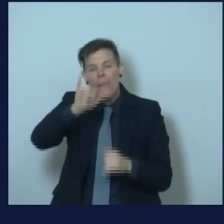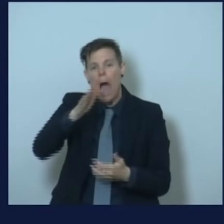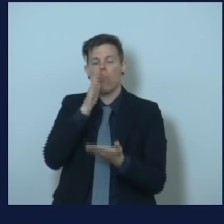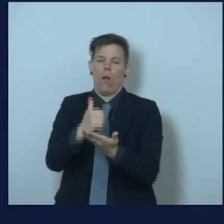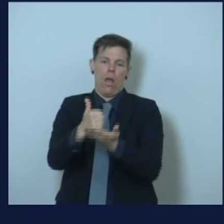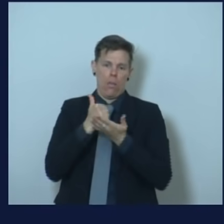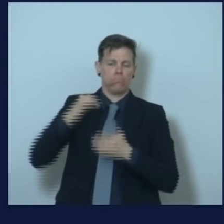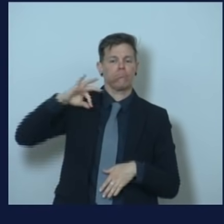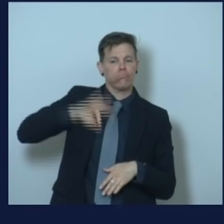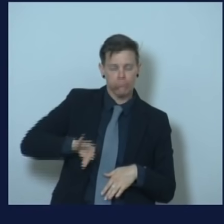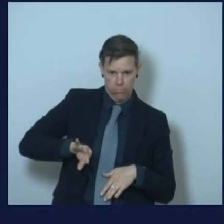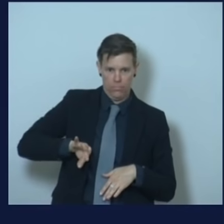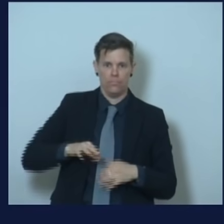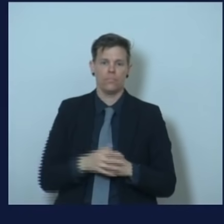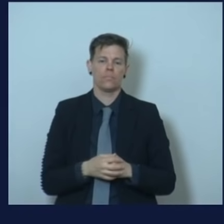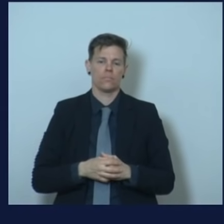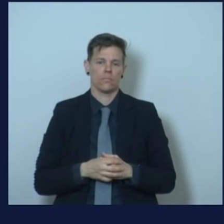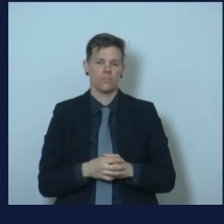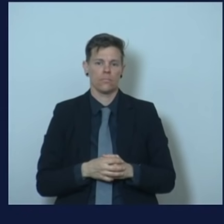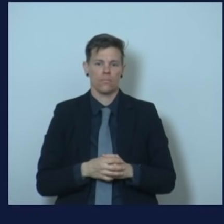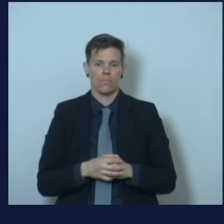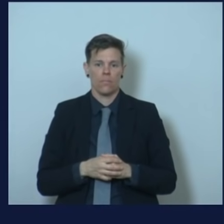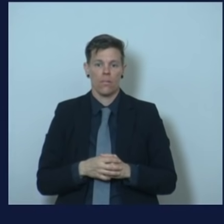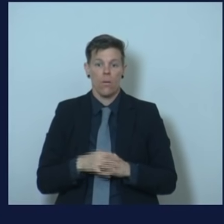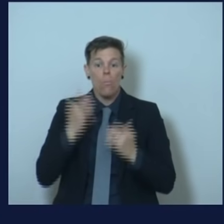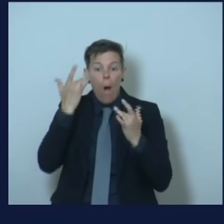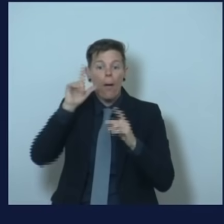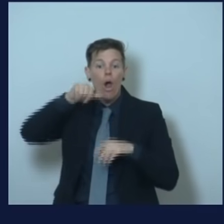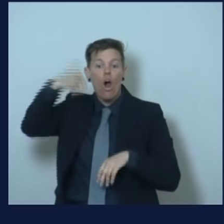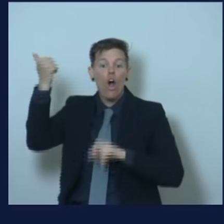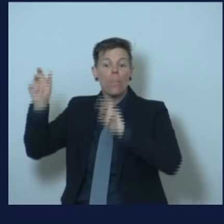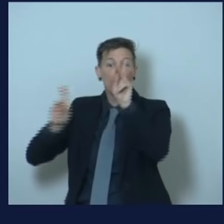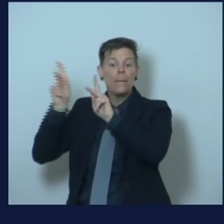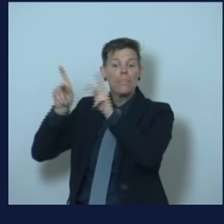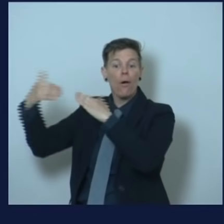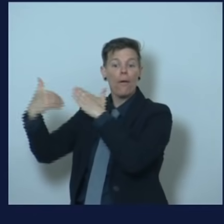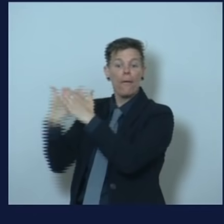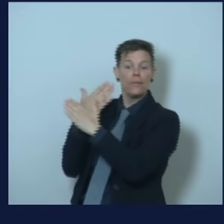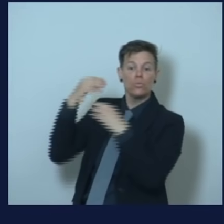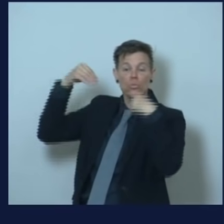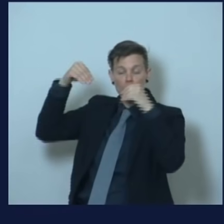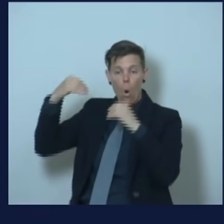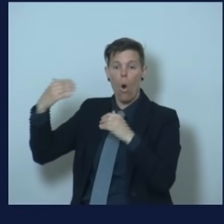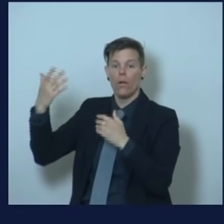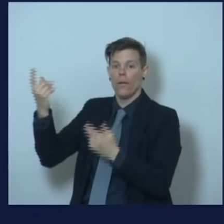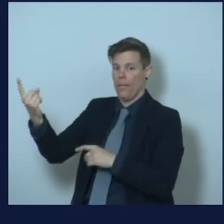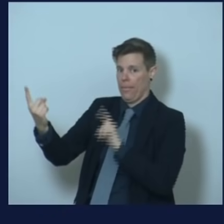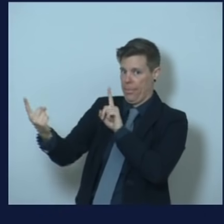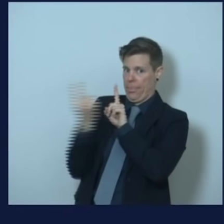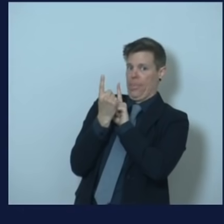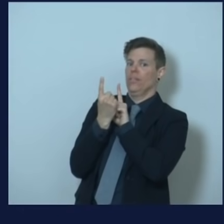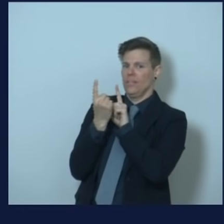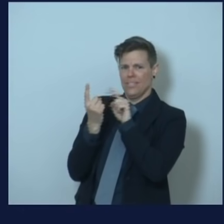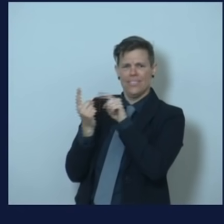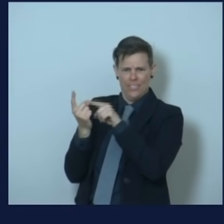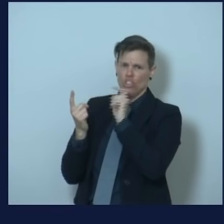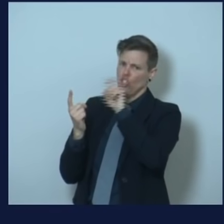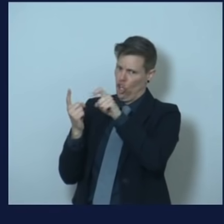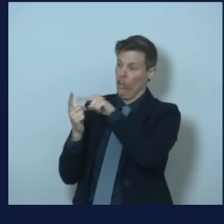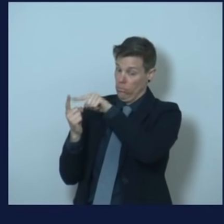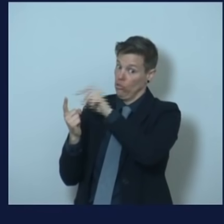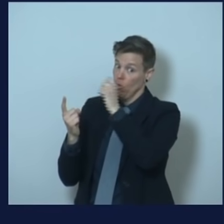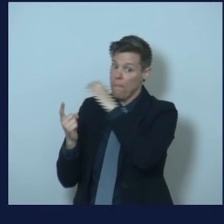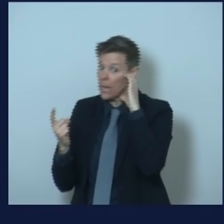Consumers, in solidarity and making sure you're doing your part, I highly recommend that you